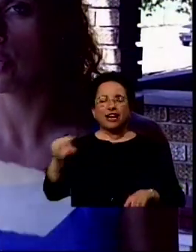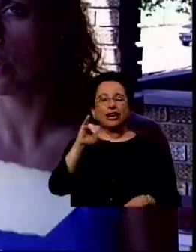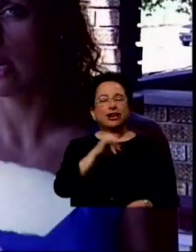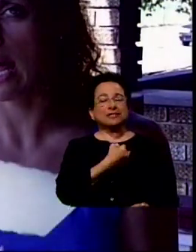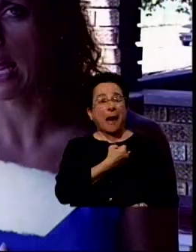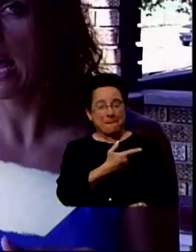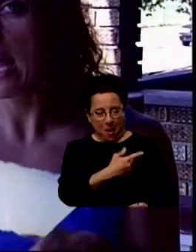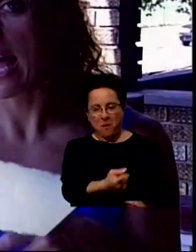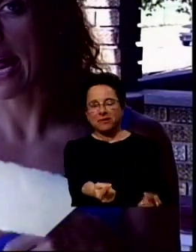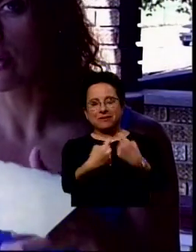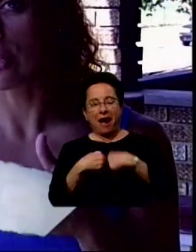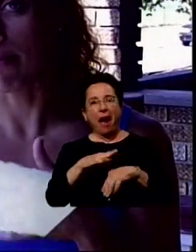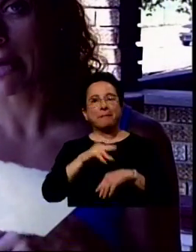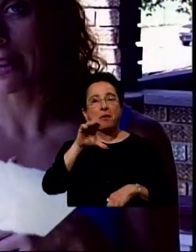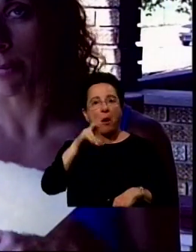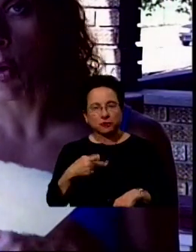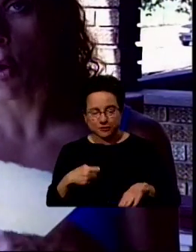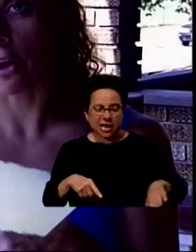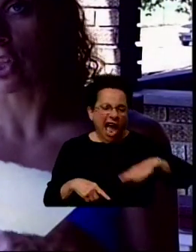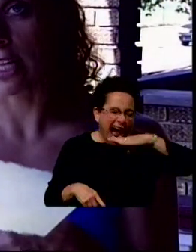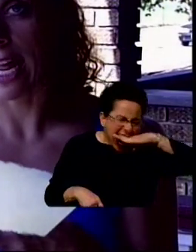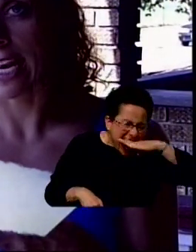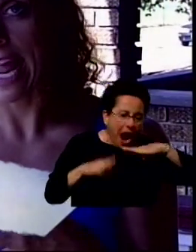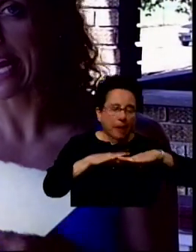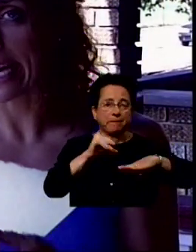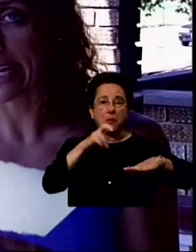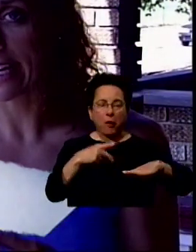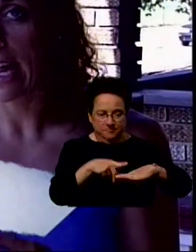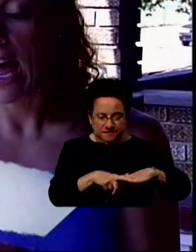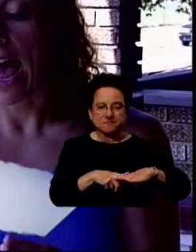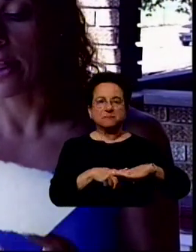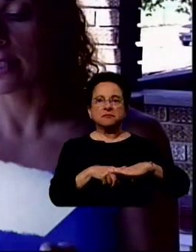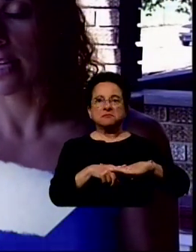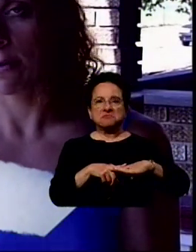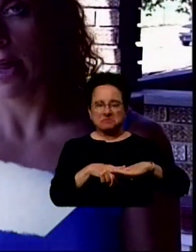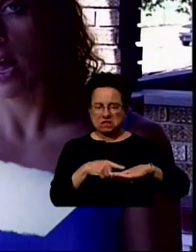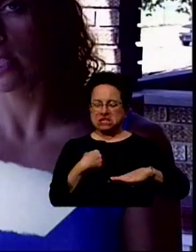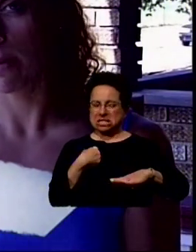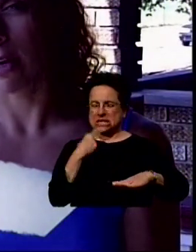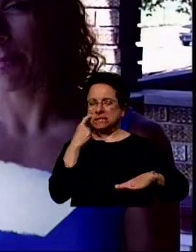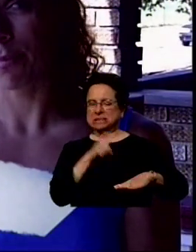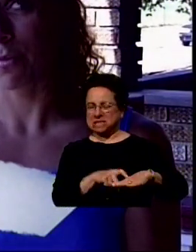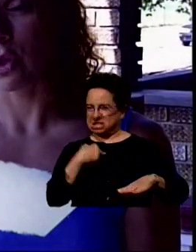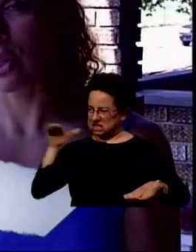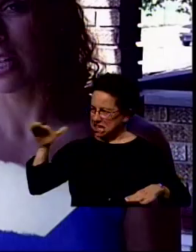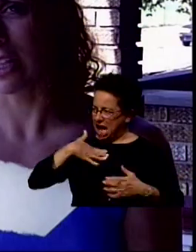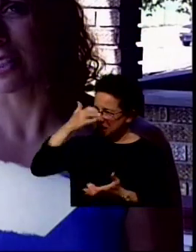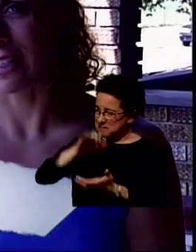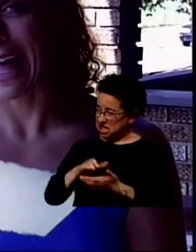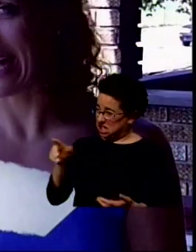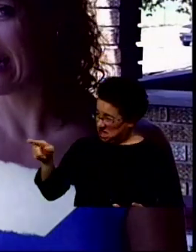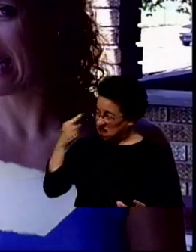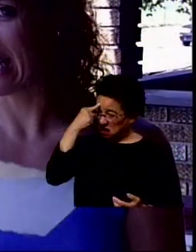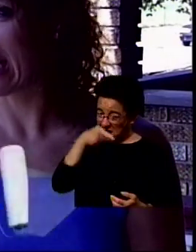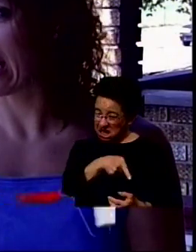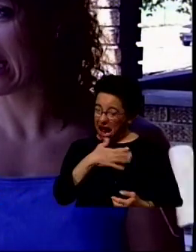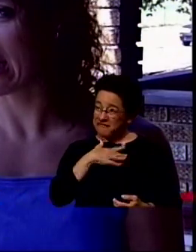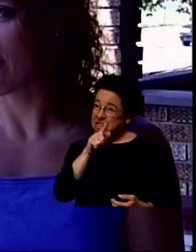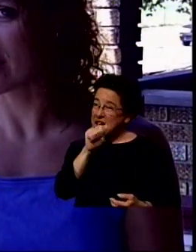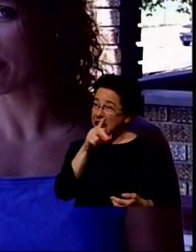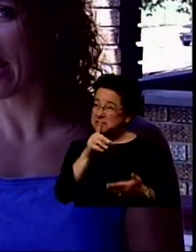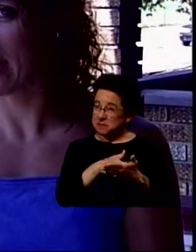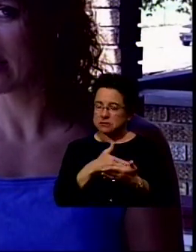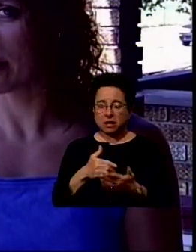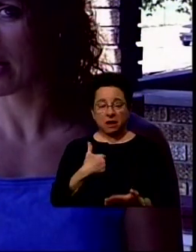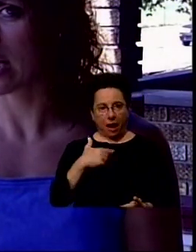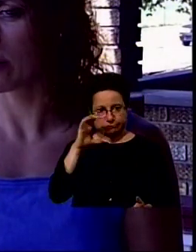on the porch one day and actually bit the porch and ate it. I said to my husband, "Do you think that there's lead in any